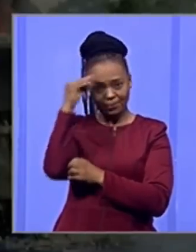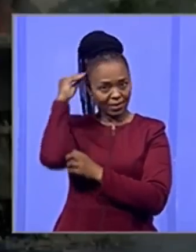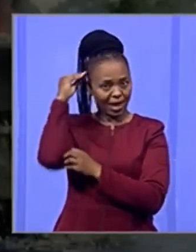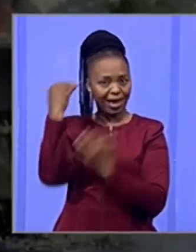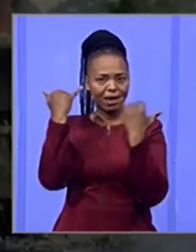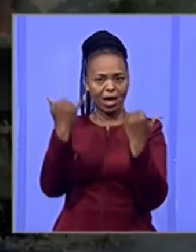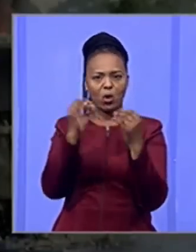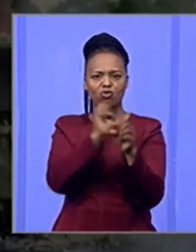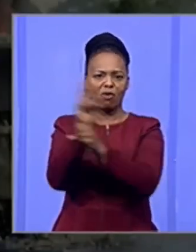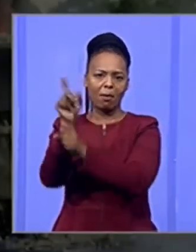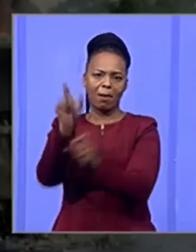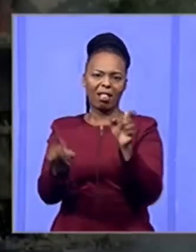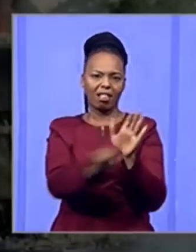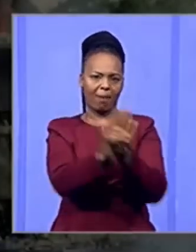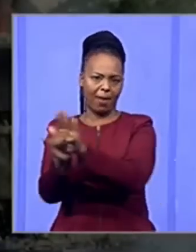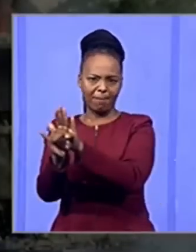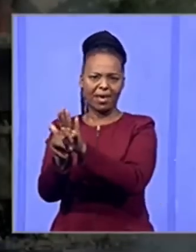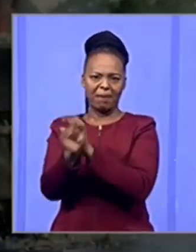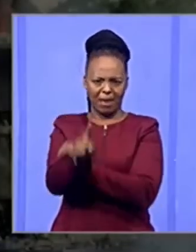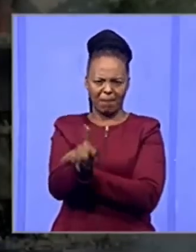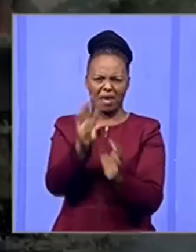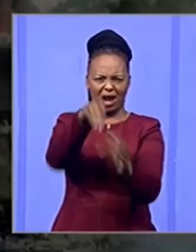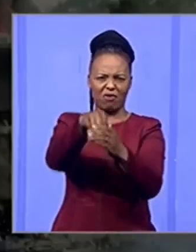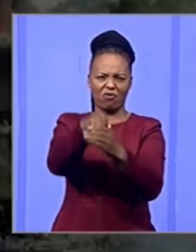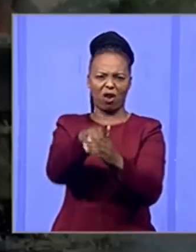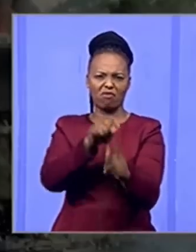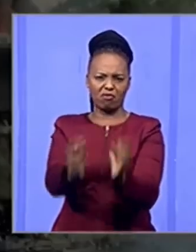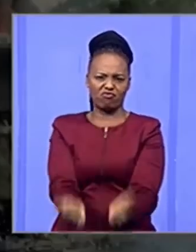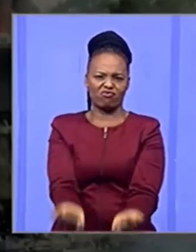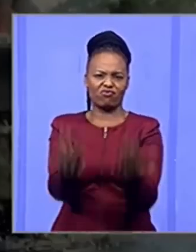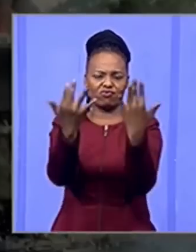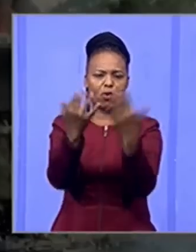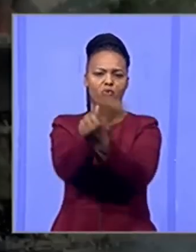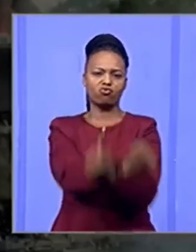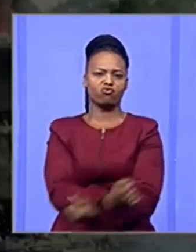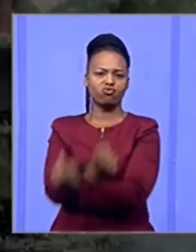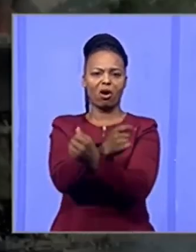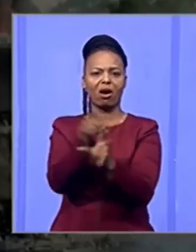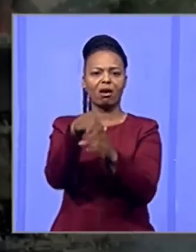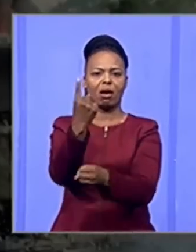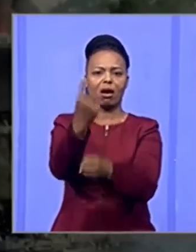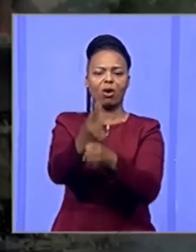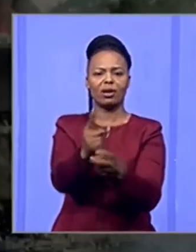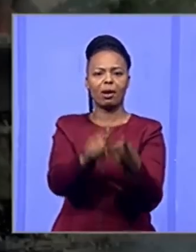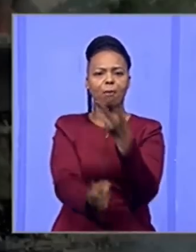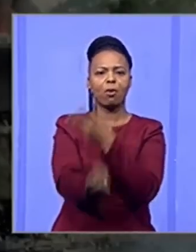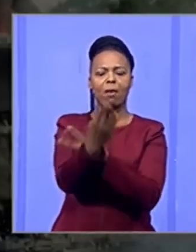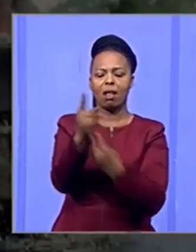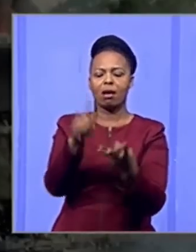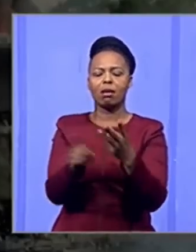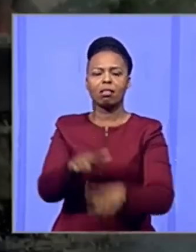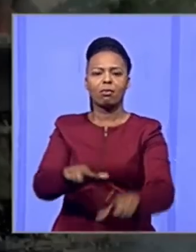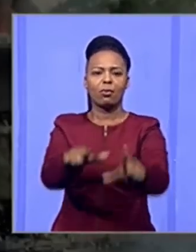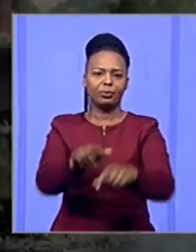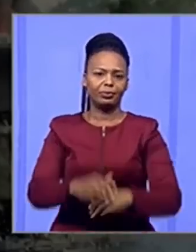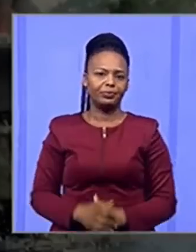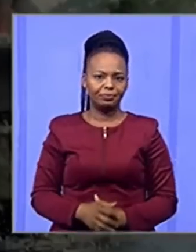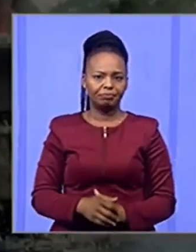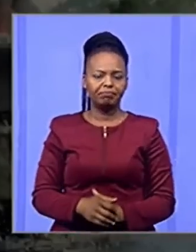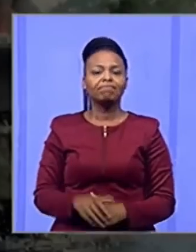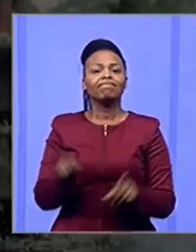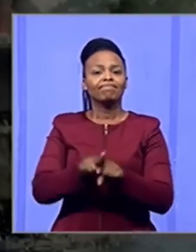ba 12 bao ba ka bago le seabe melatong ya go tšhungwa ga dilori ka Gauteng, Mpumalanga le Limpopo.